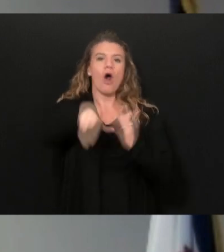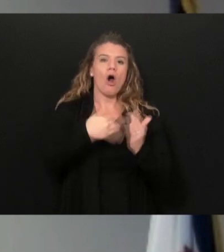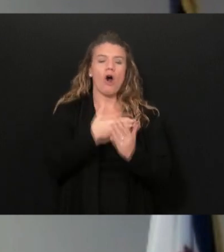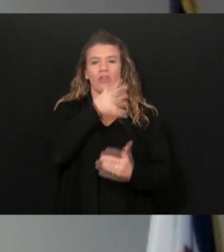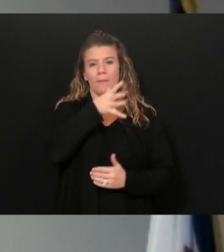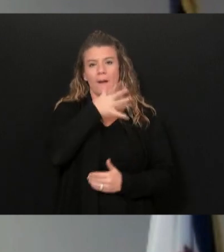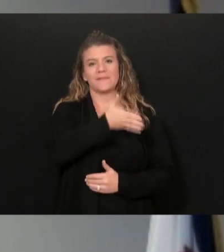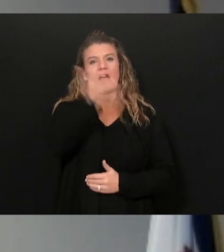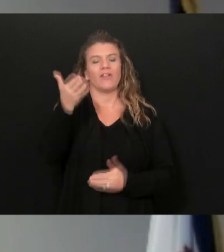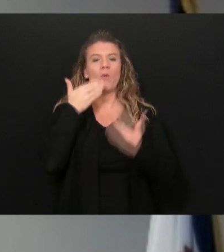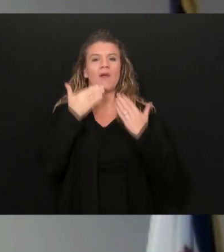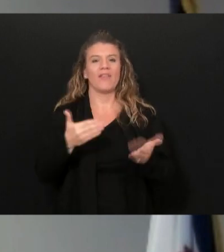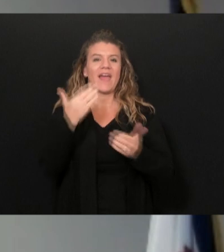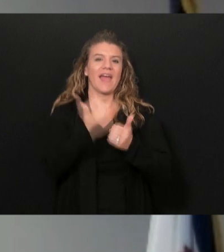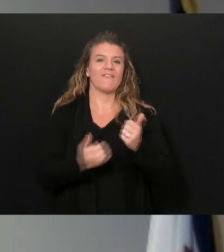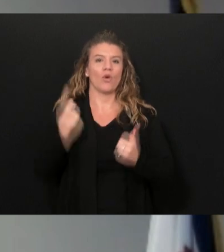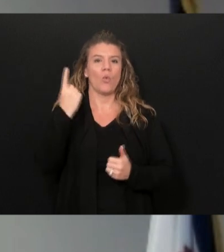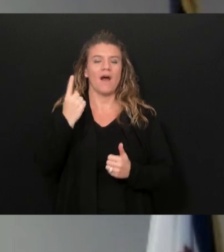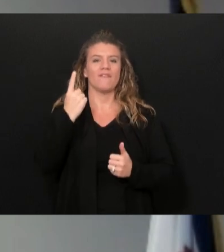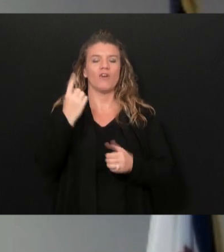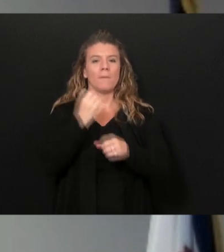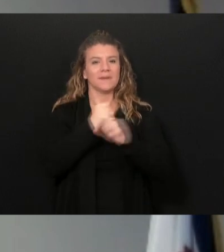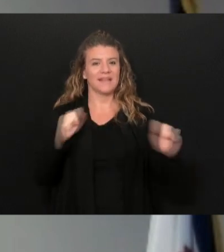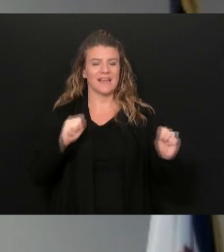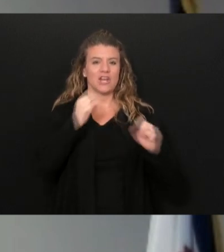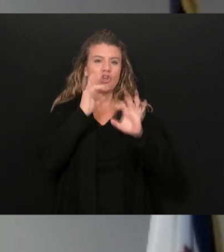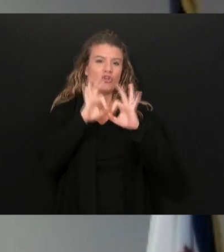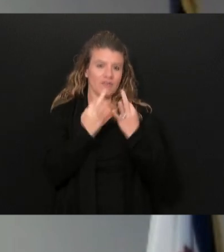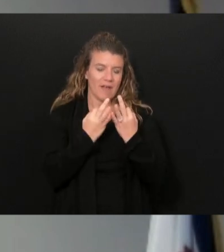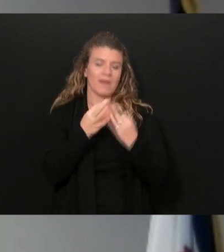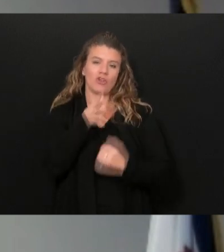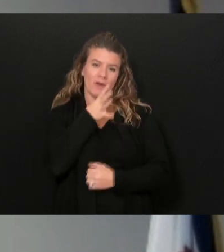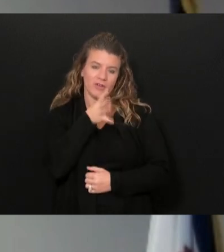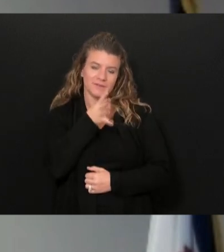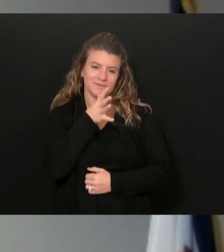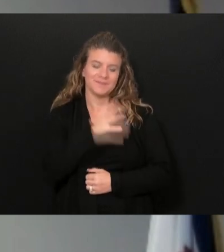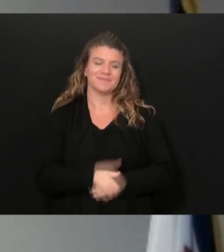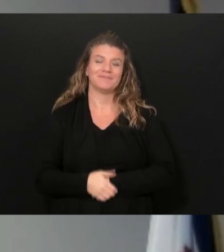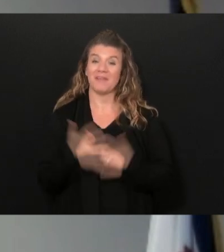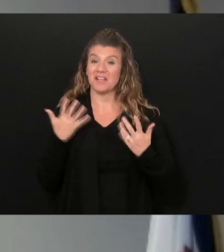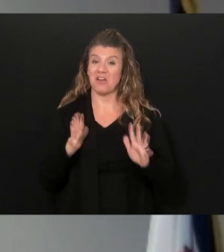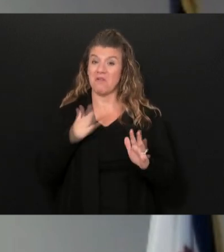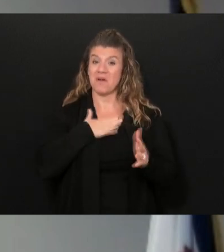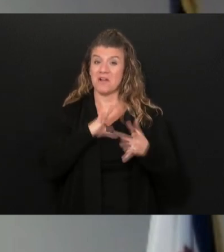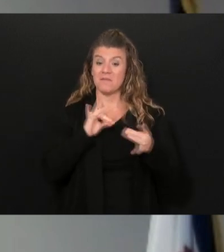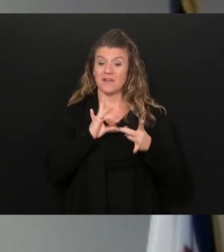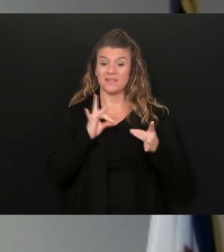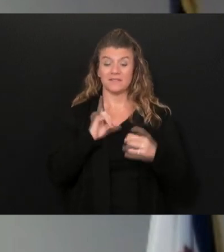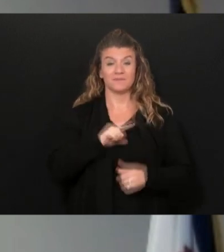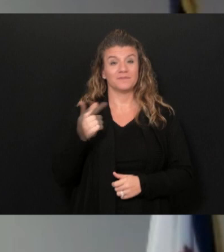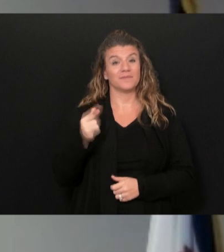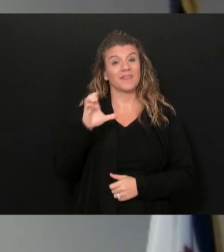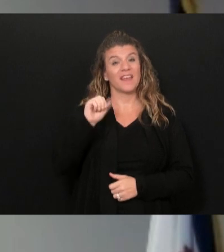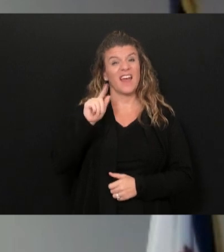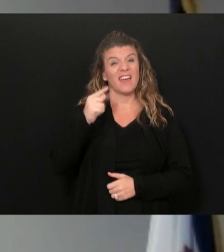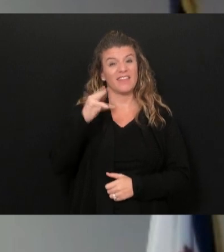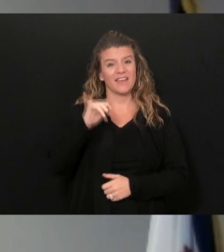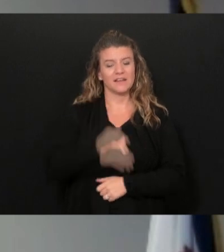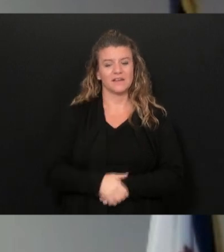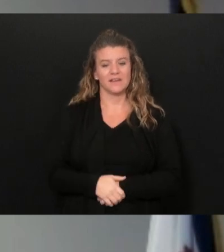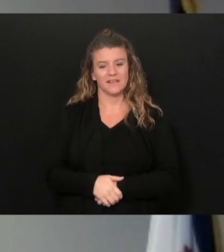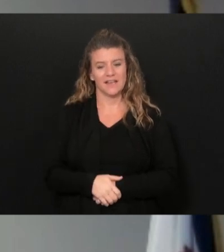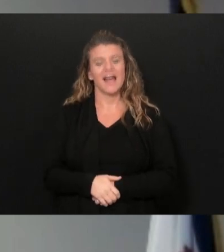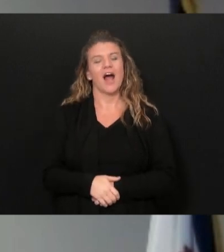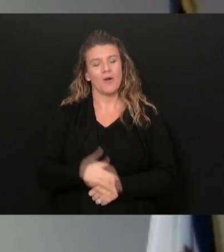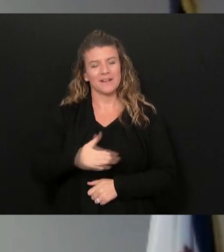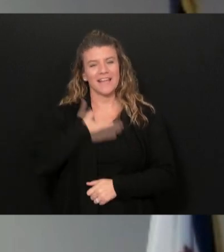thank everyone for protecting your family and your mother. So that's all I have. Kathy? Sure. I will say Happy